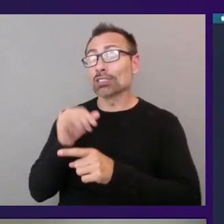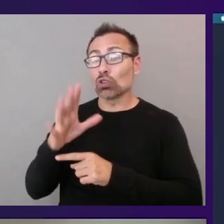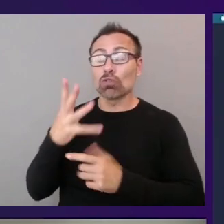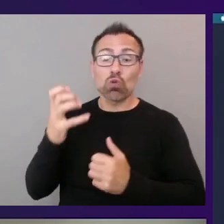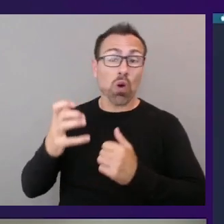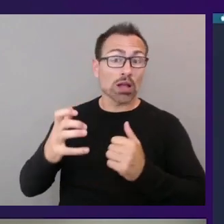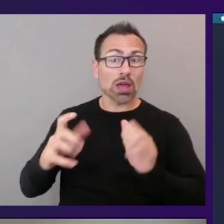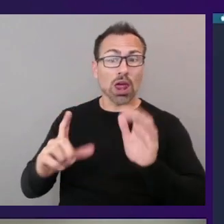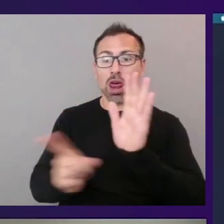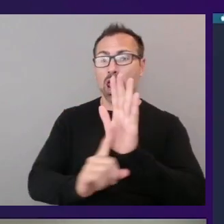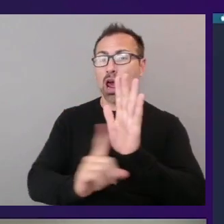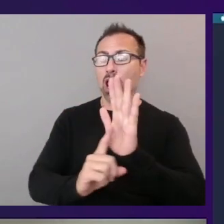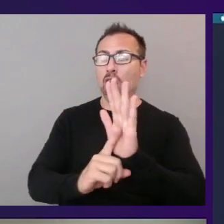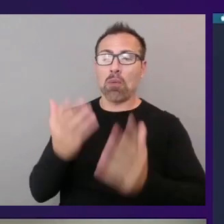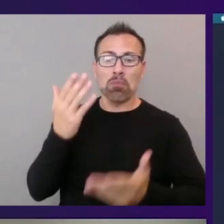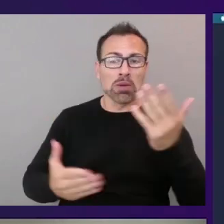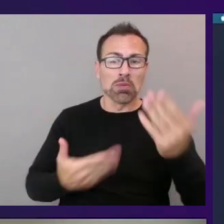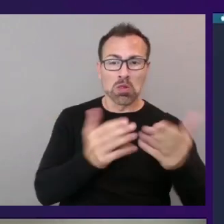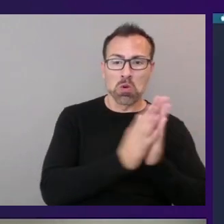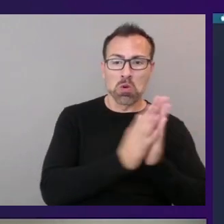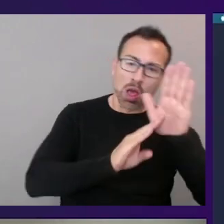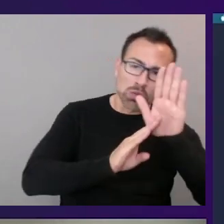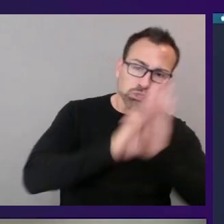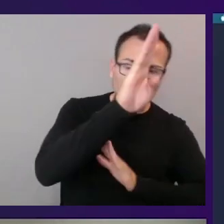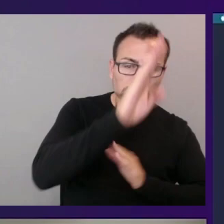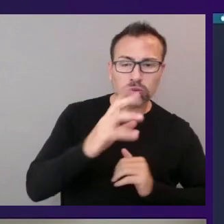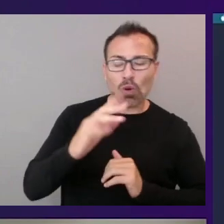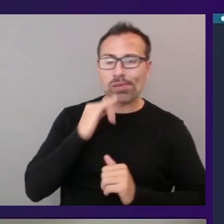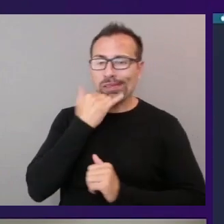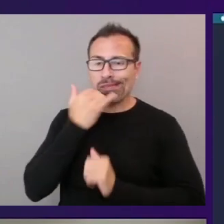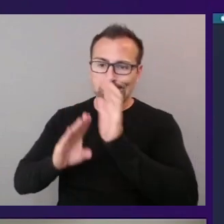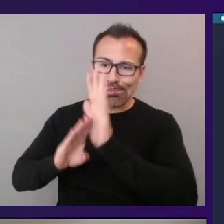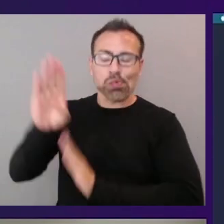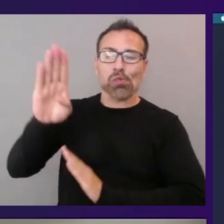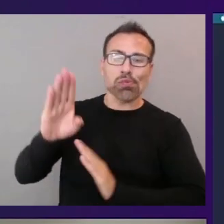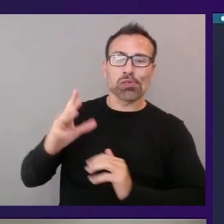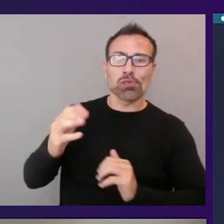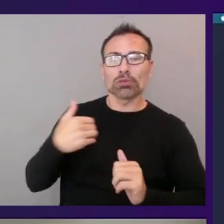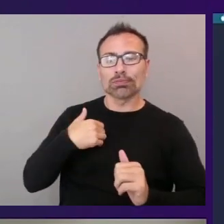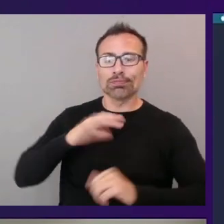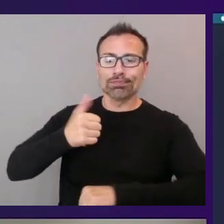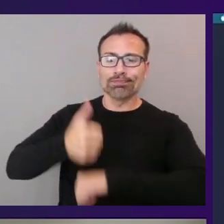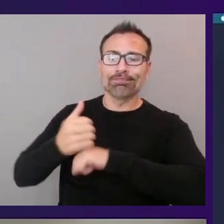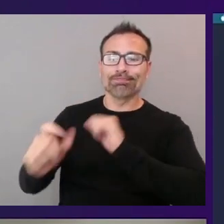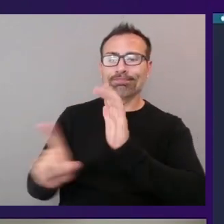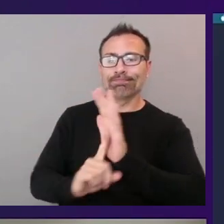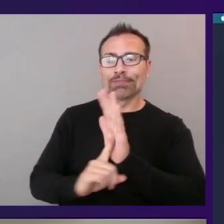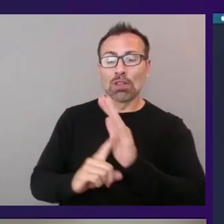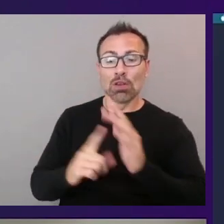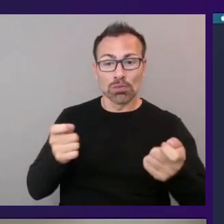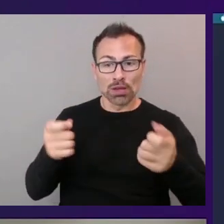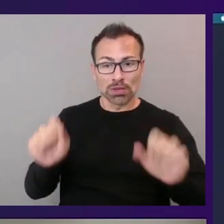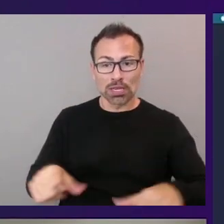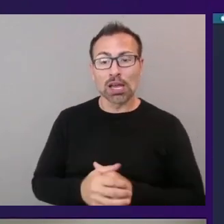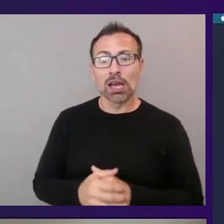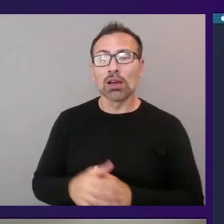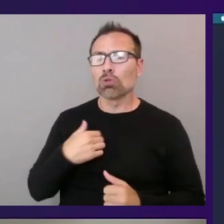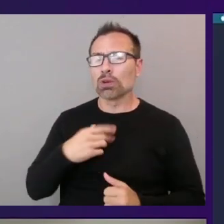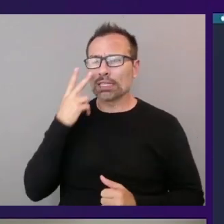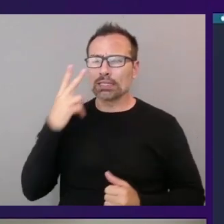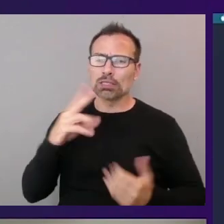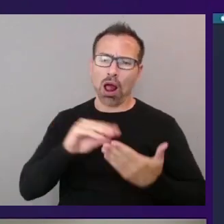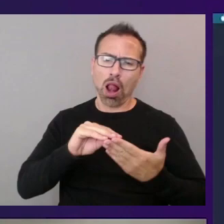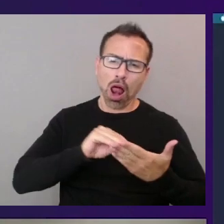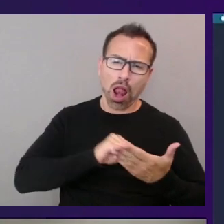requests or the number of errors. So we have some management. We can see full access logs for every client that